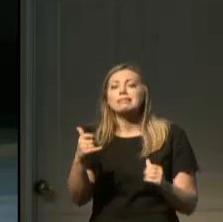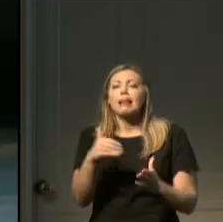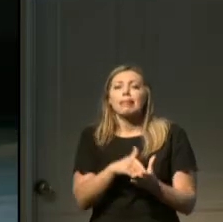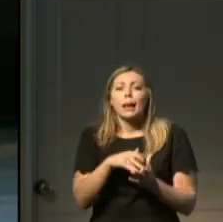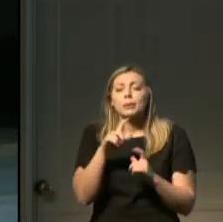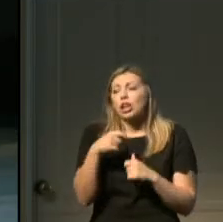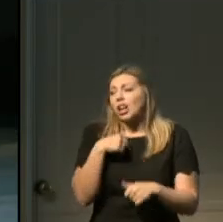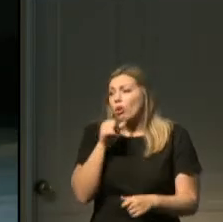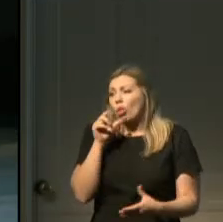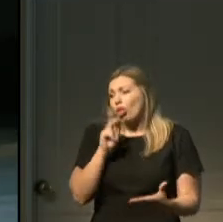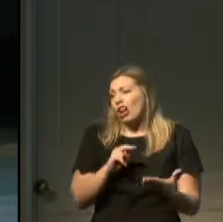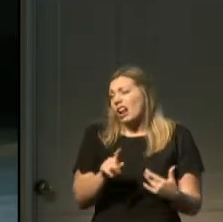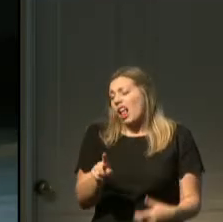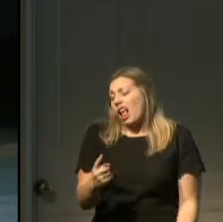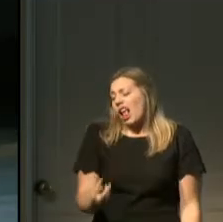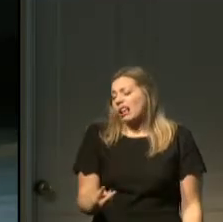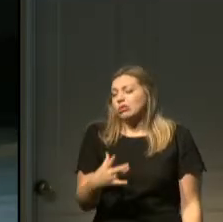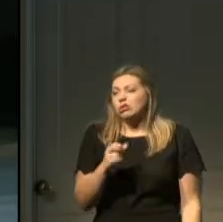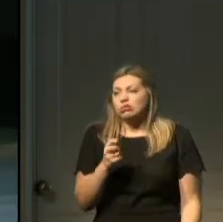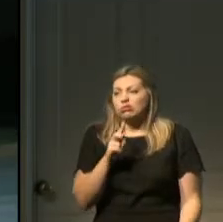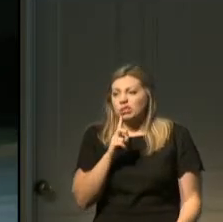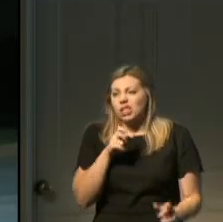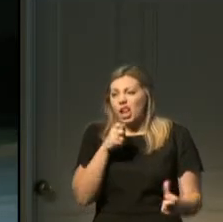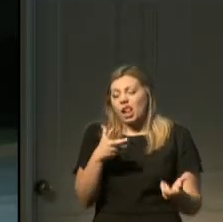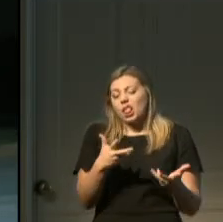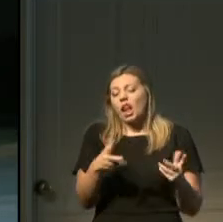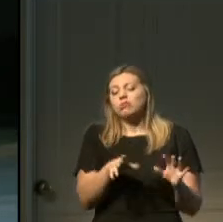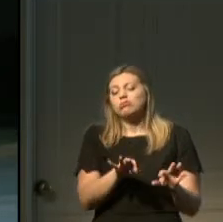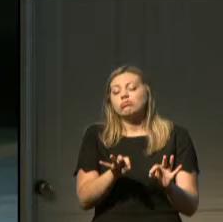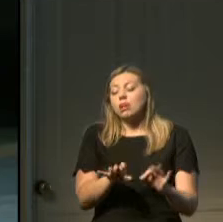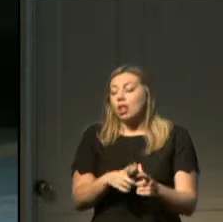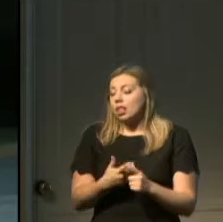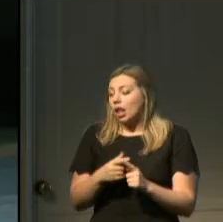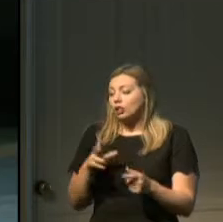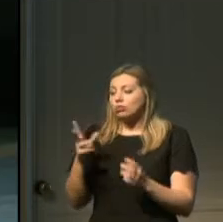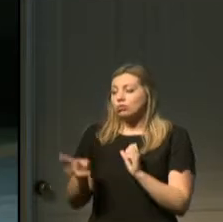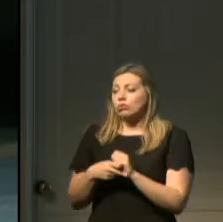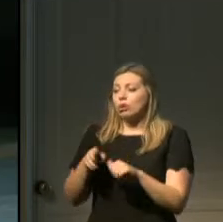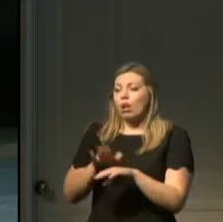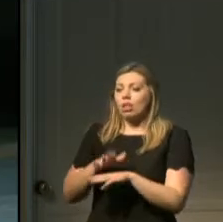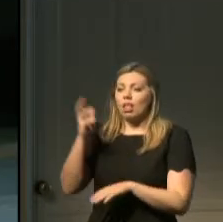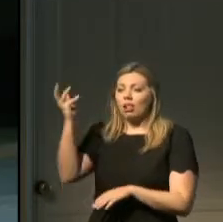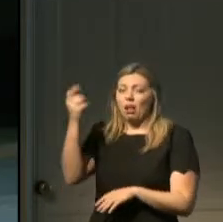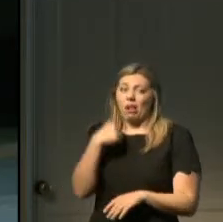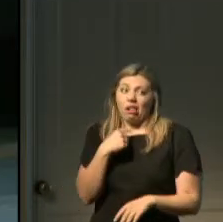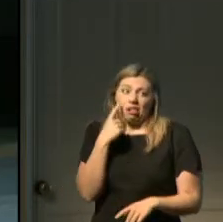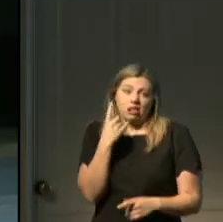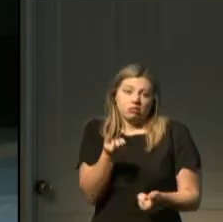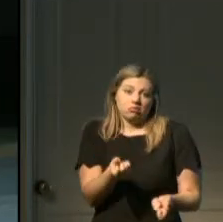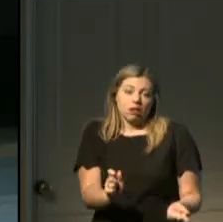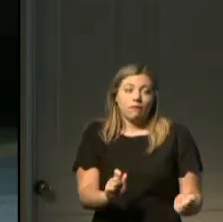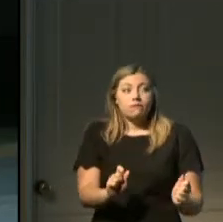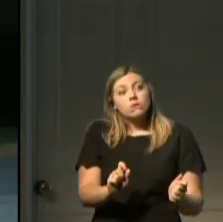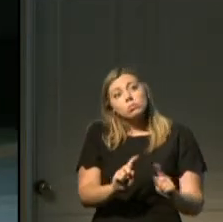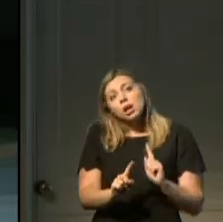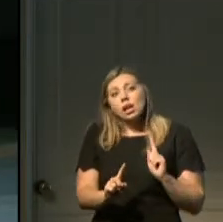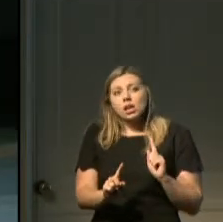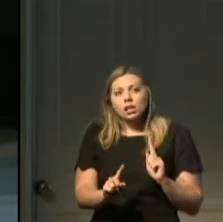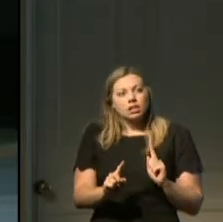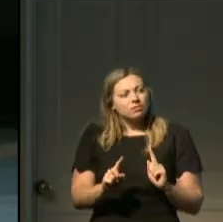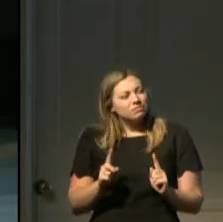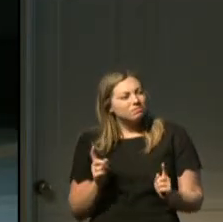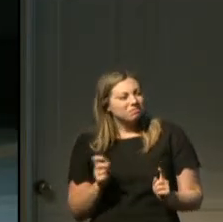look at half of them. So there isn't a lot of curation. And then I store them on a cloud, which I think is safe. But, is